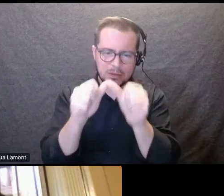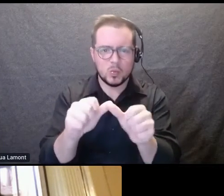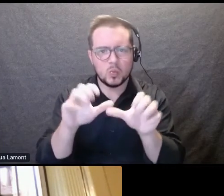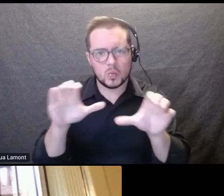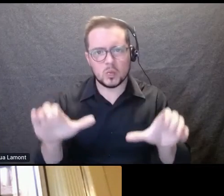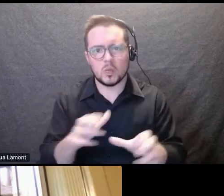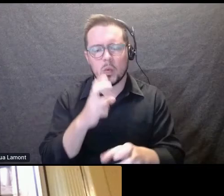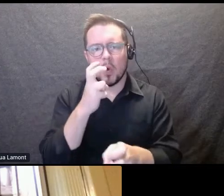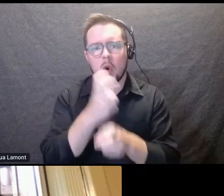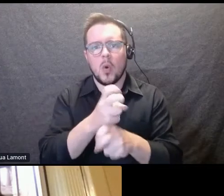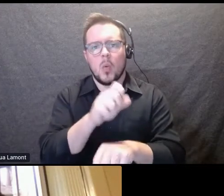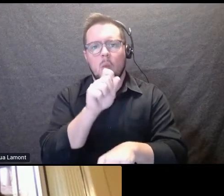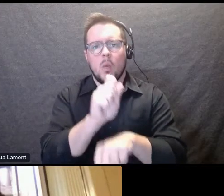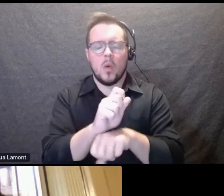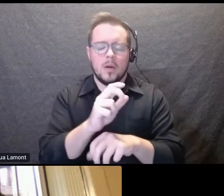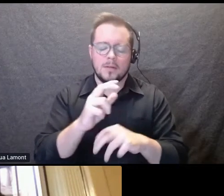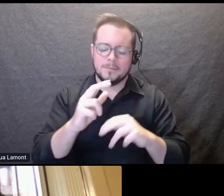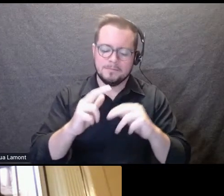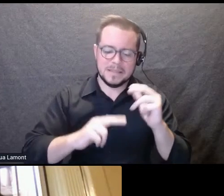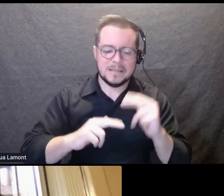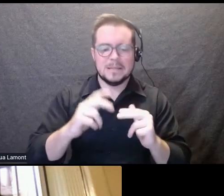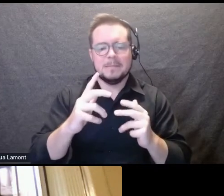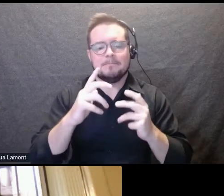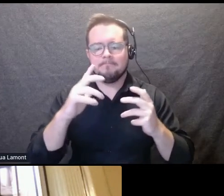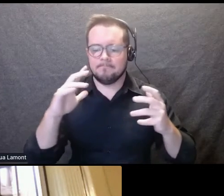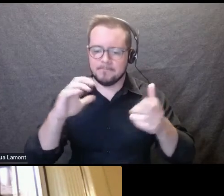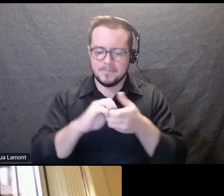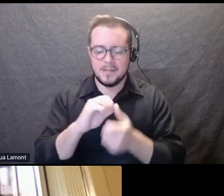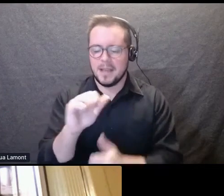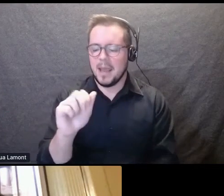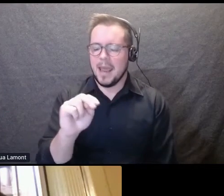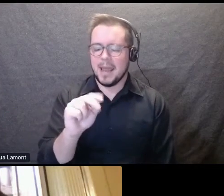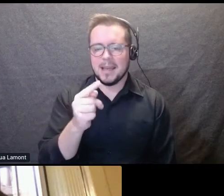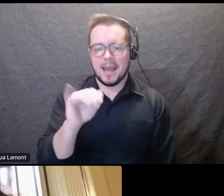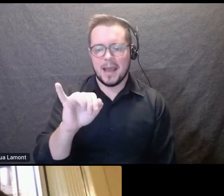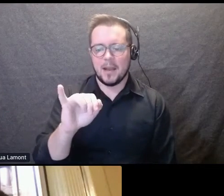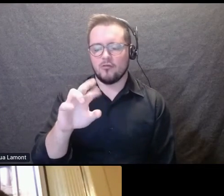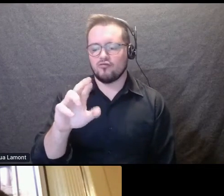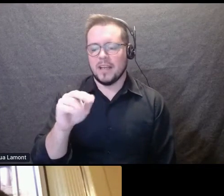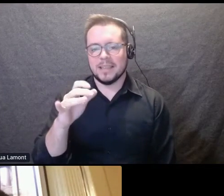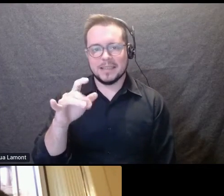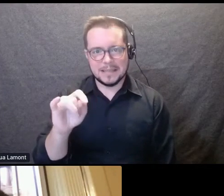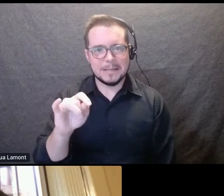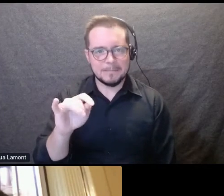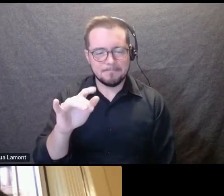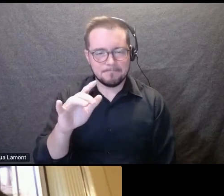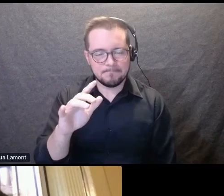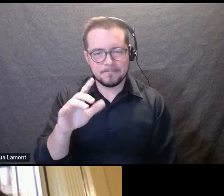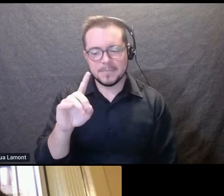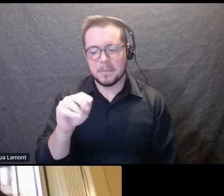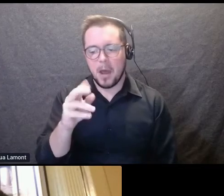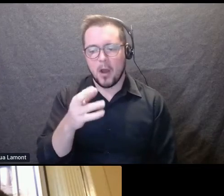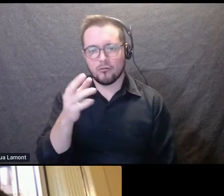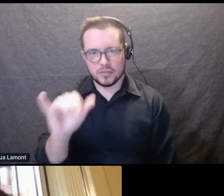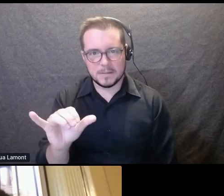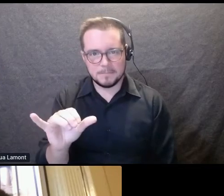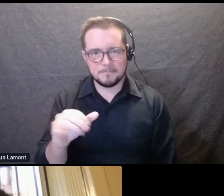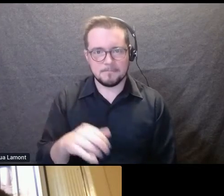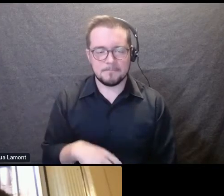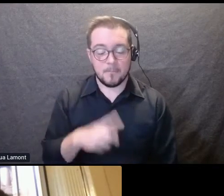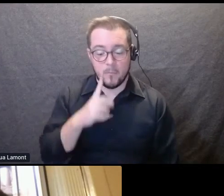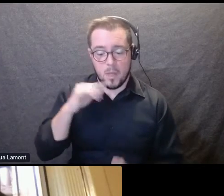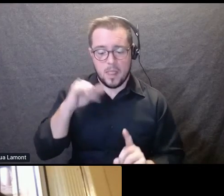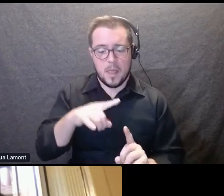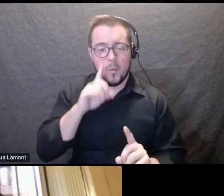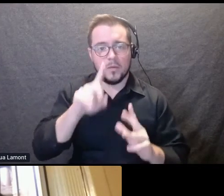building inclusive and anti-racist democracy. And to that end, we are going to get started now with our